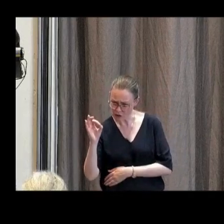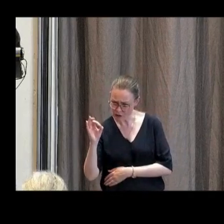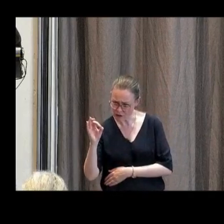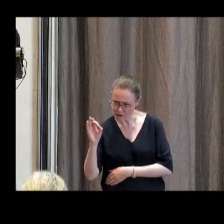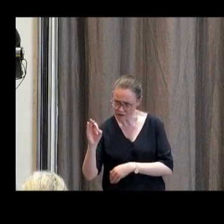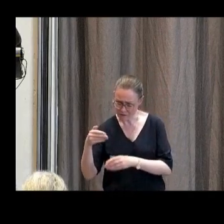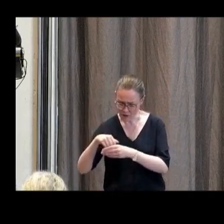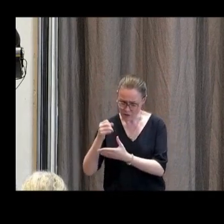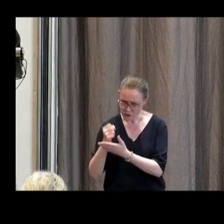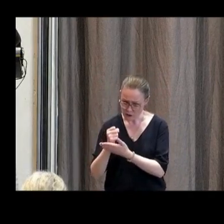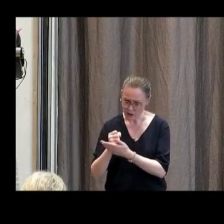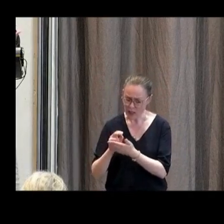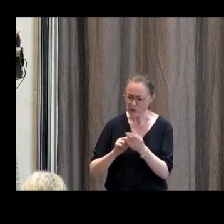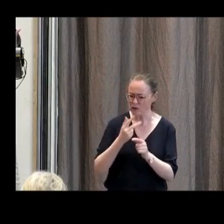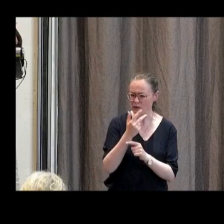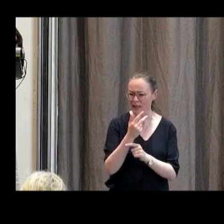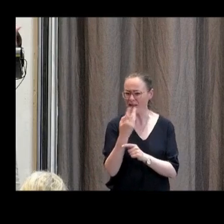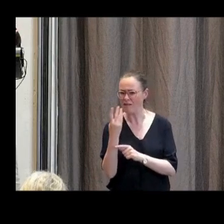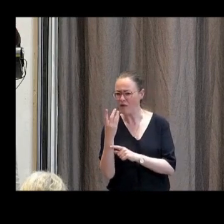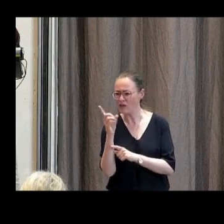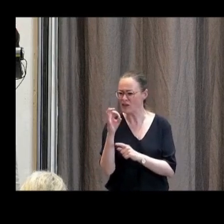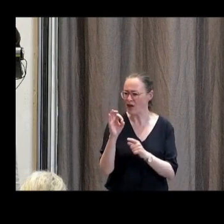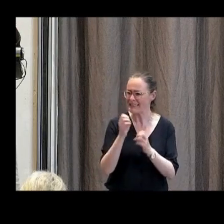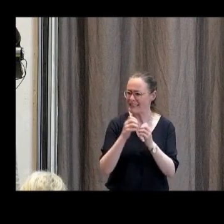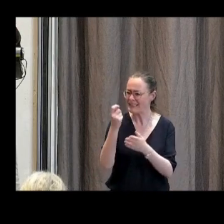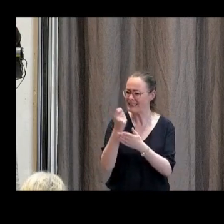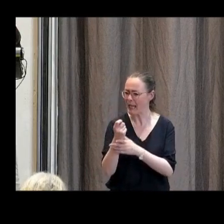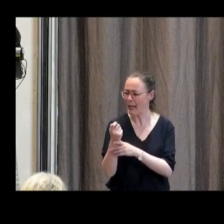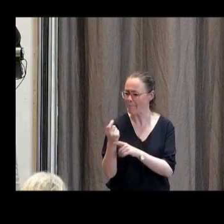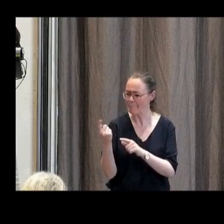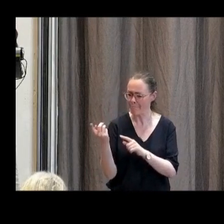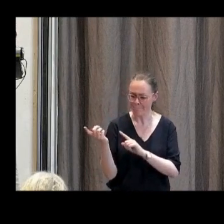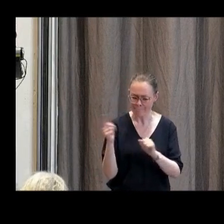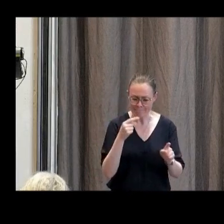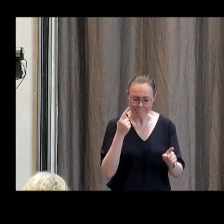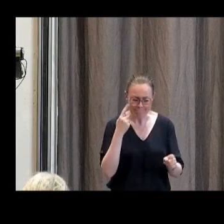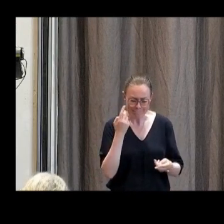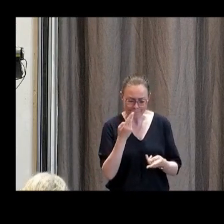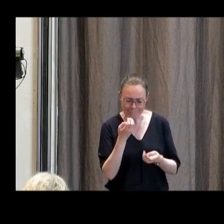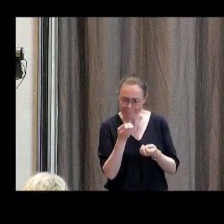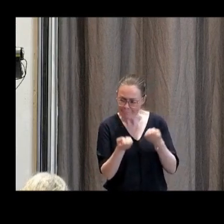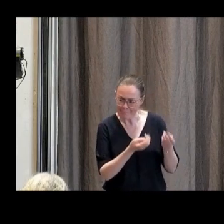study, where they used three or four dogs each time to assess